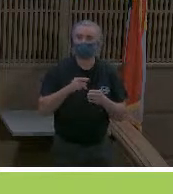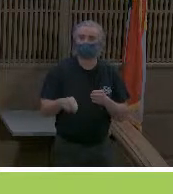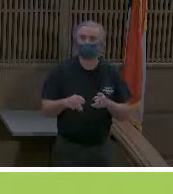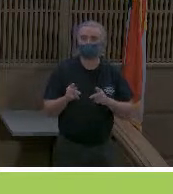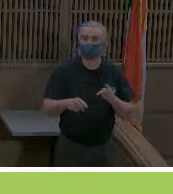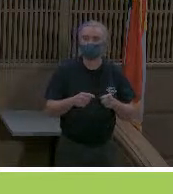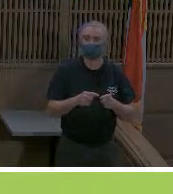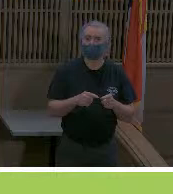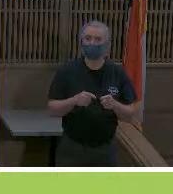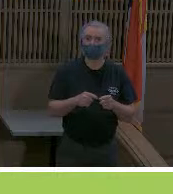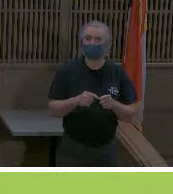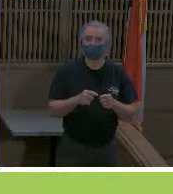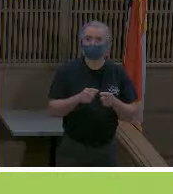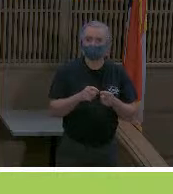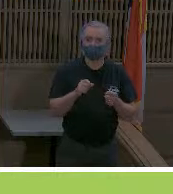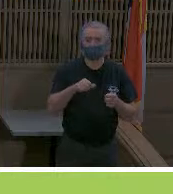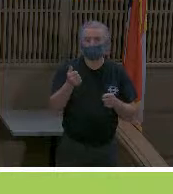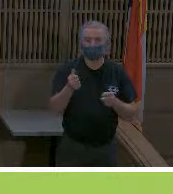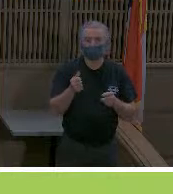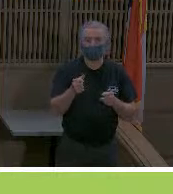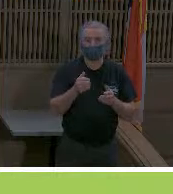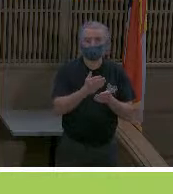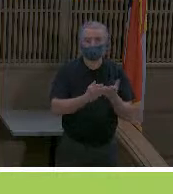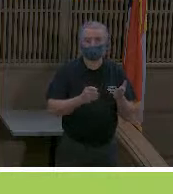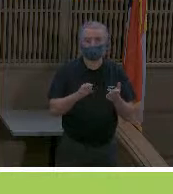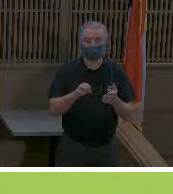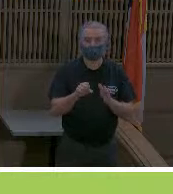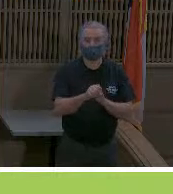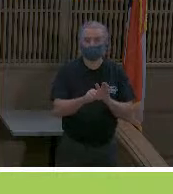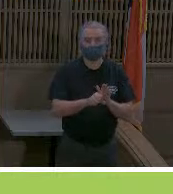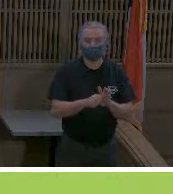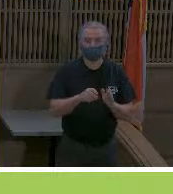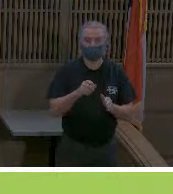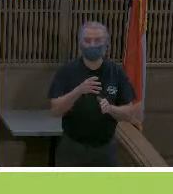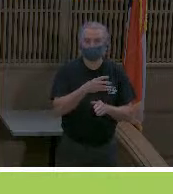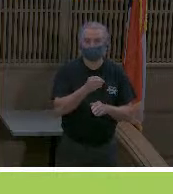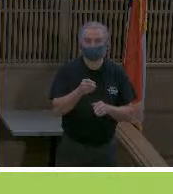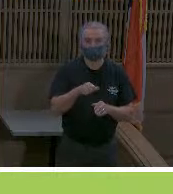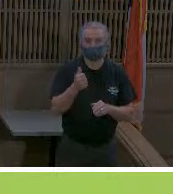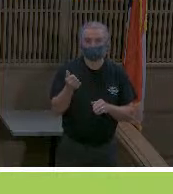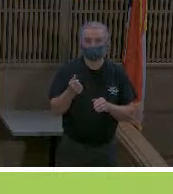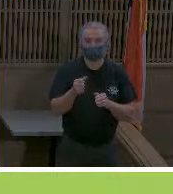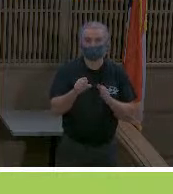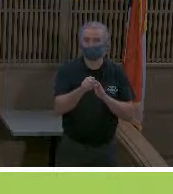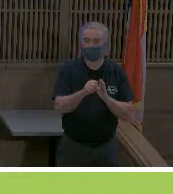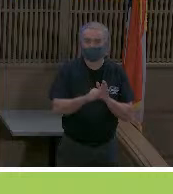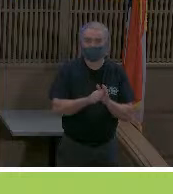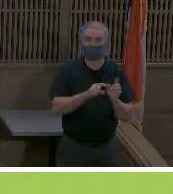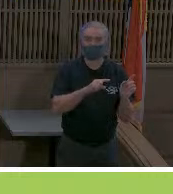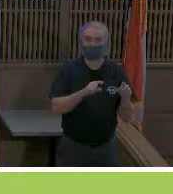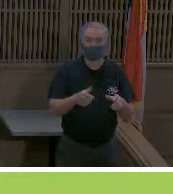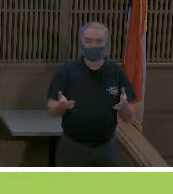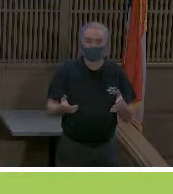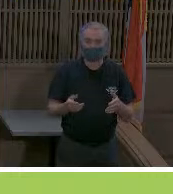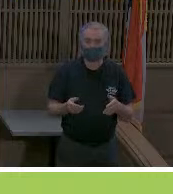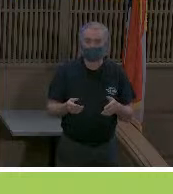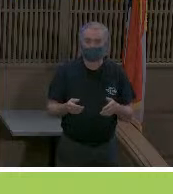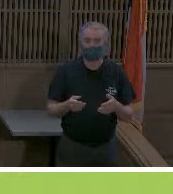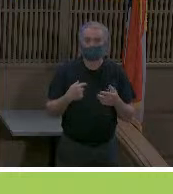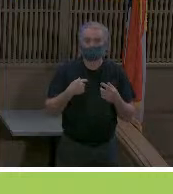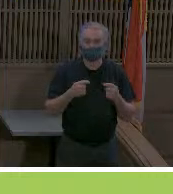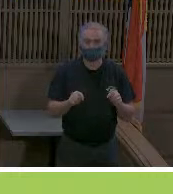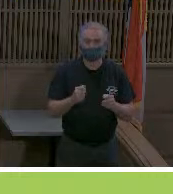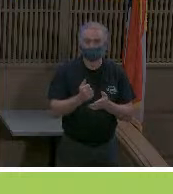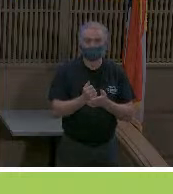coming down from various parts of the states and also calling from other states, hoping to come over here and get the vaccination. And as much as we'd like to try to help